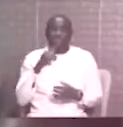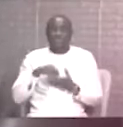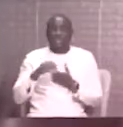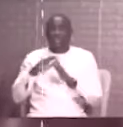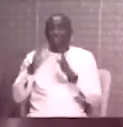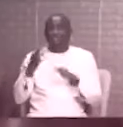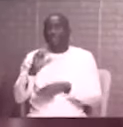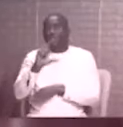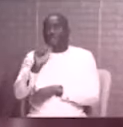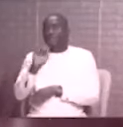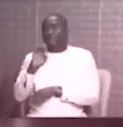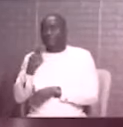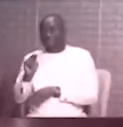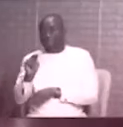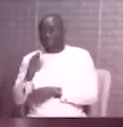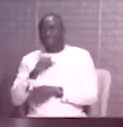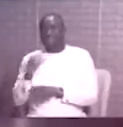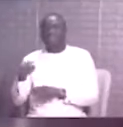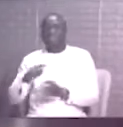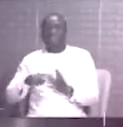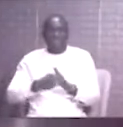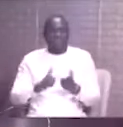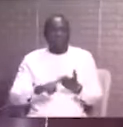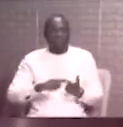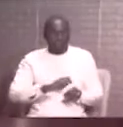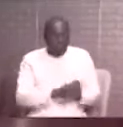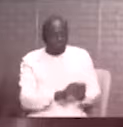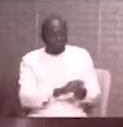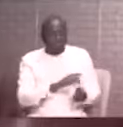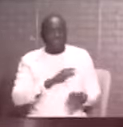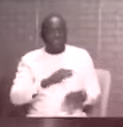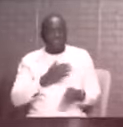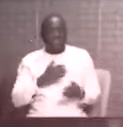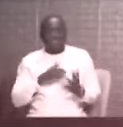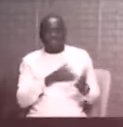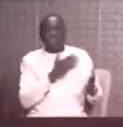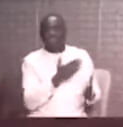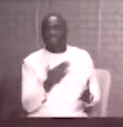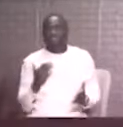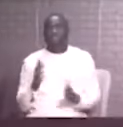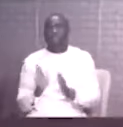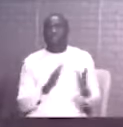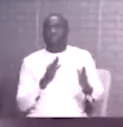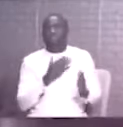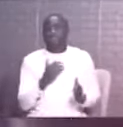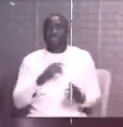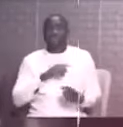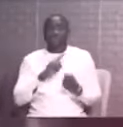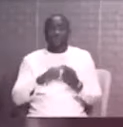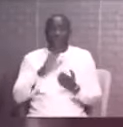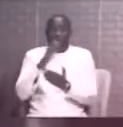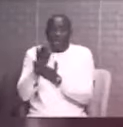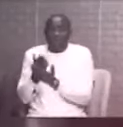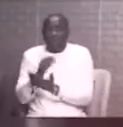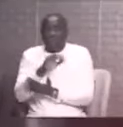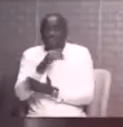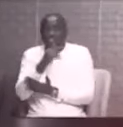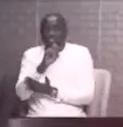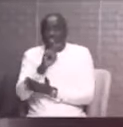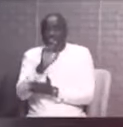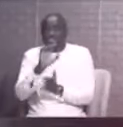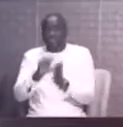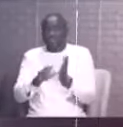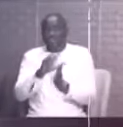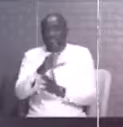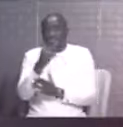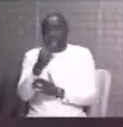to manipulate him against the indices of things. But by the time we get to Genesis chapter 32, the Bible says for him